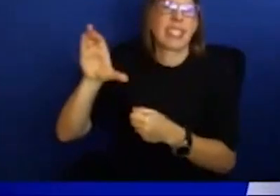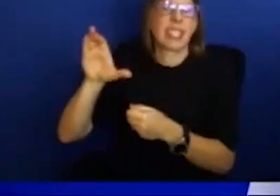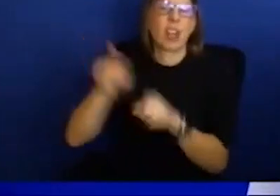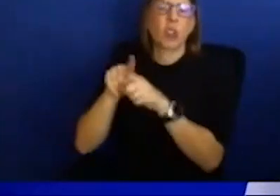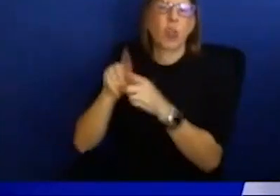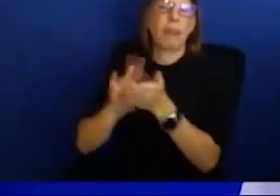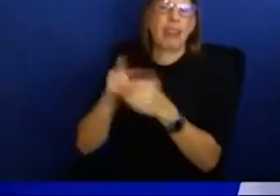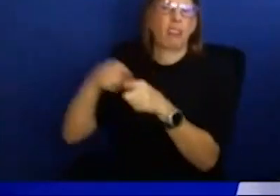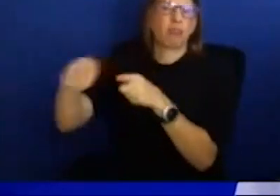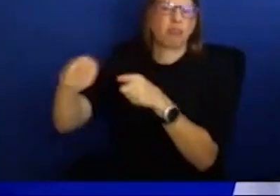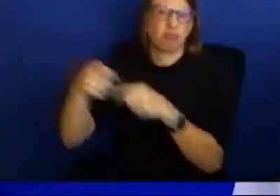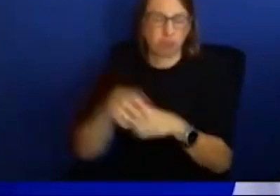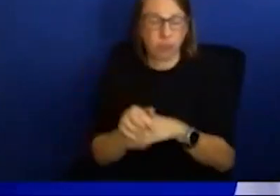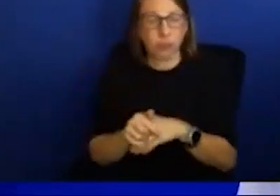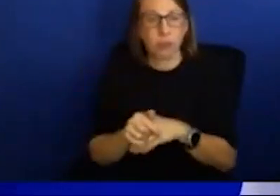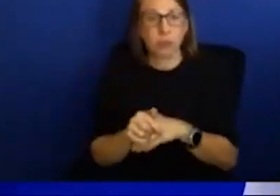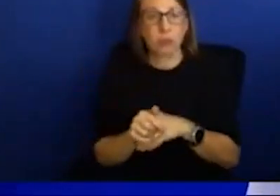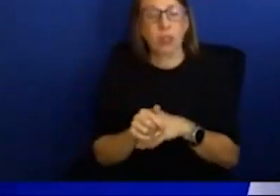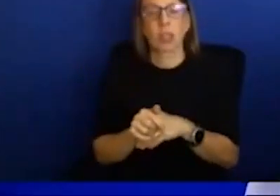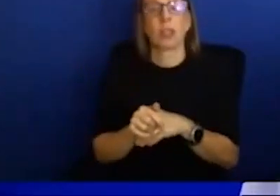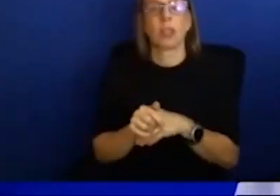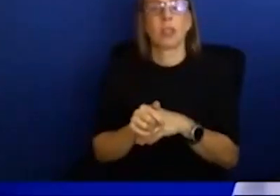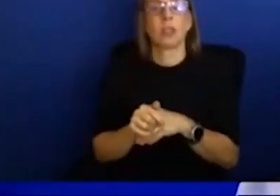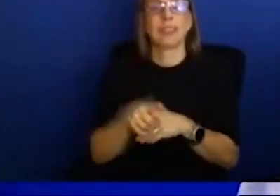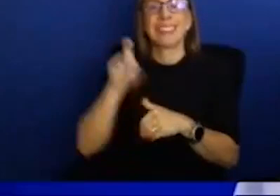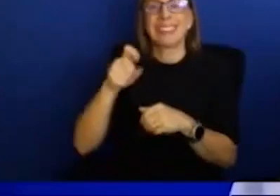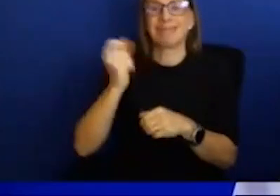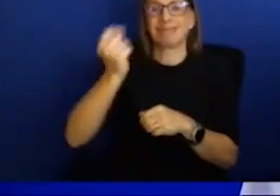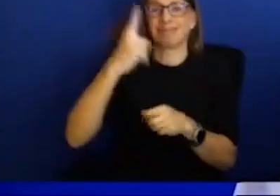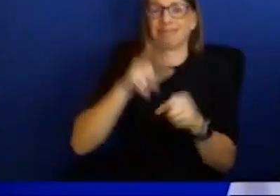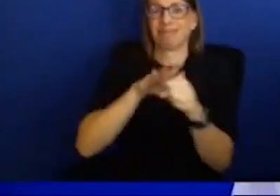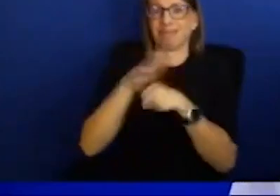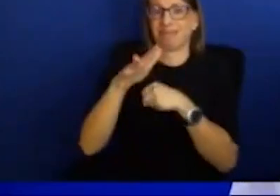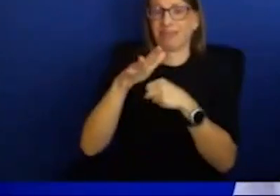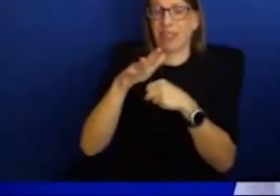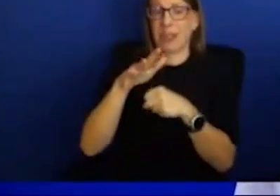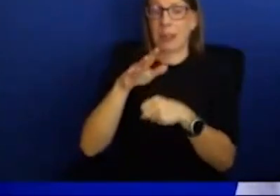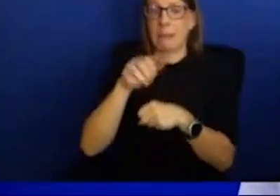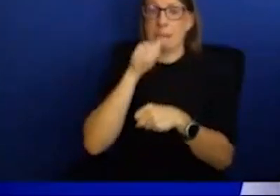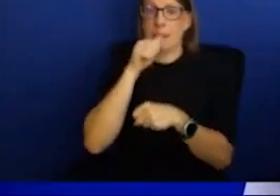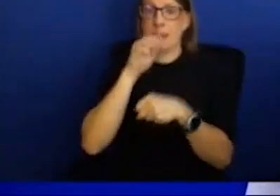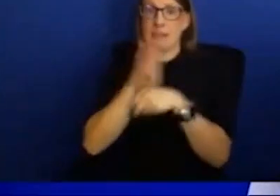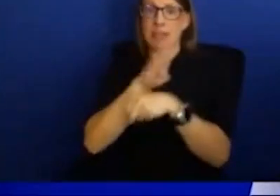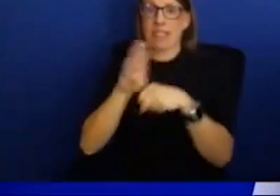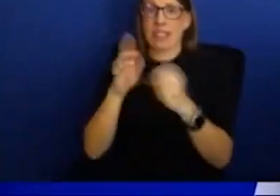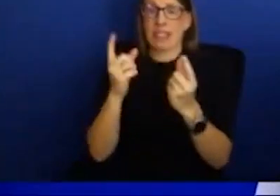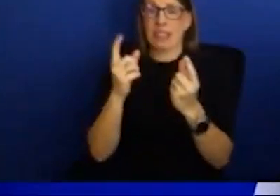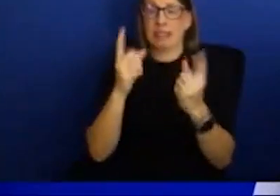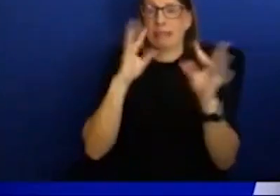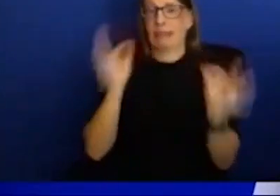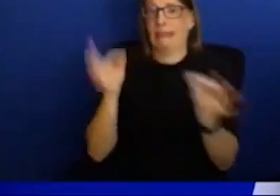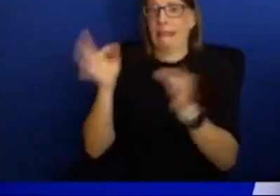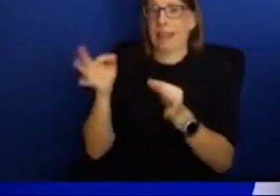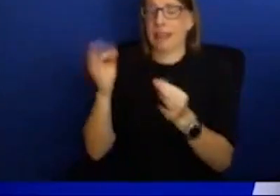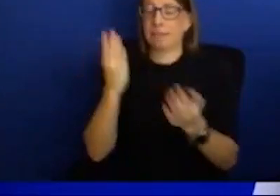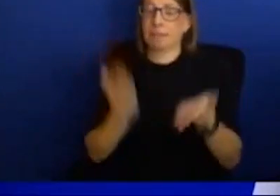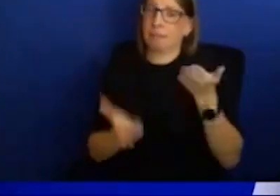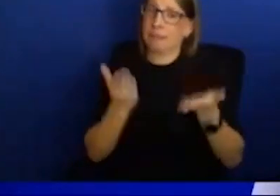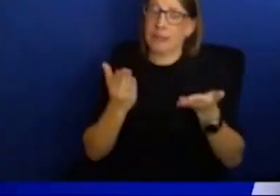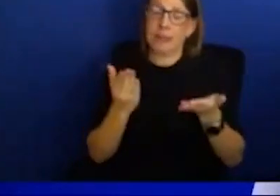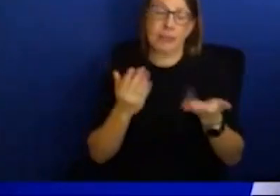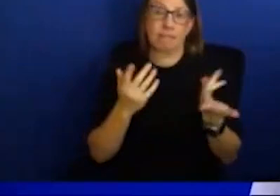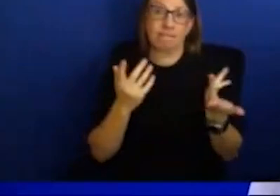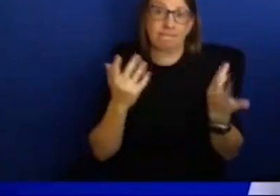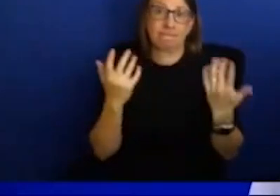It will be difficult to really understand exactly what those private businesses or institutions may consider fully